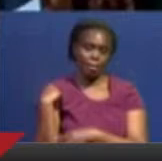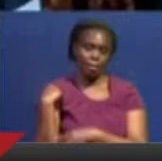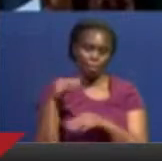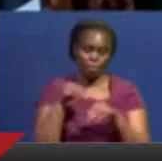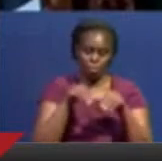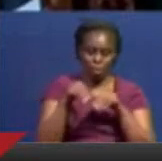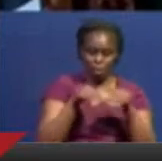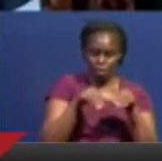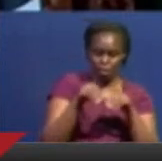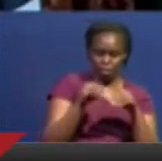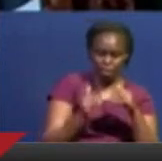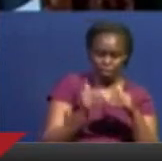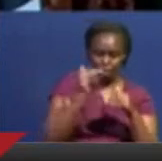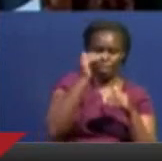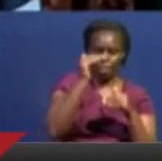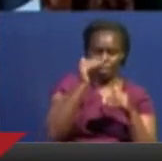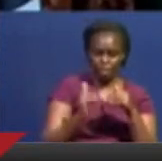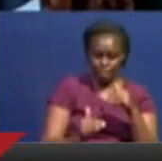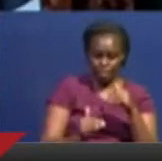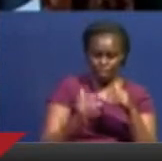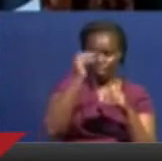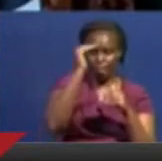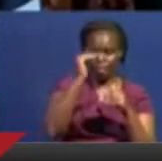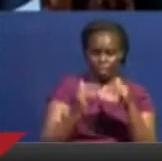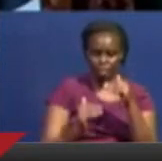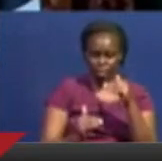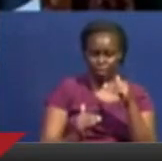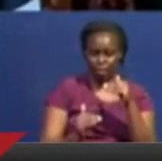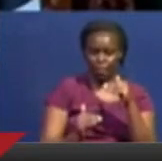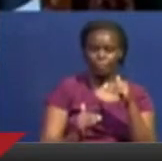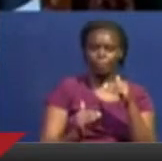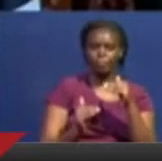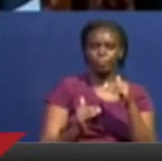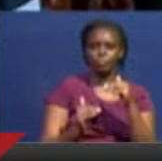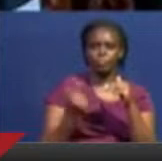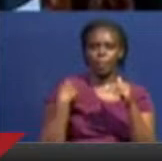adjusting themselves upwards and downwards.